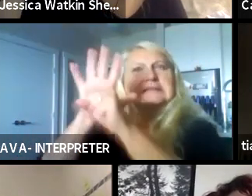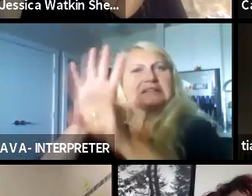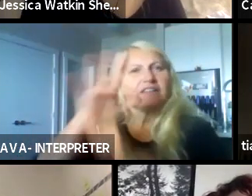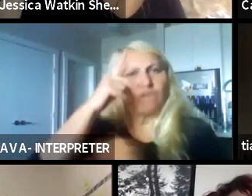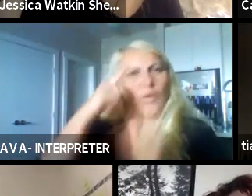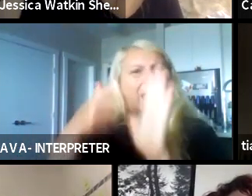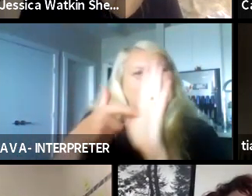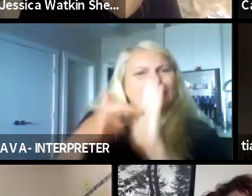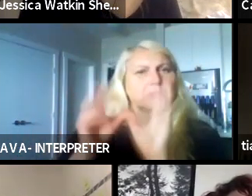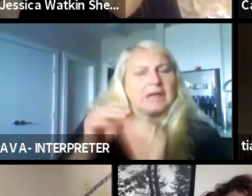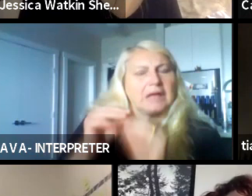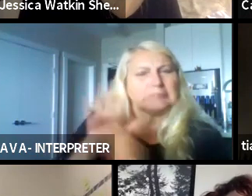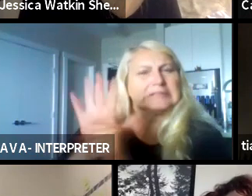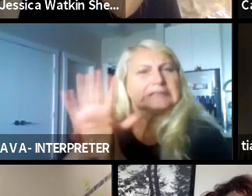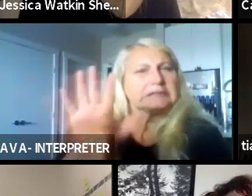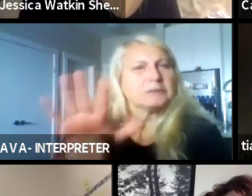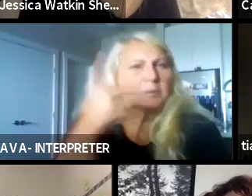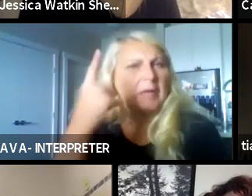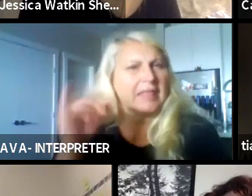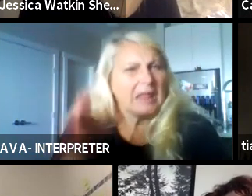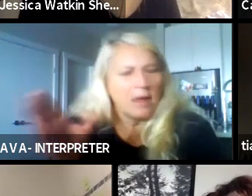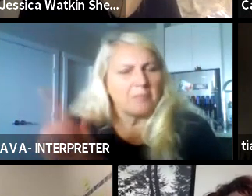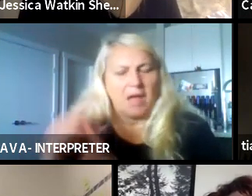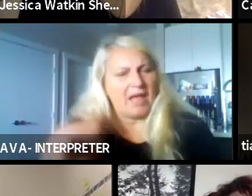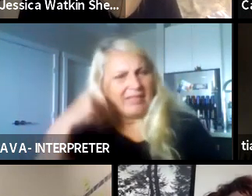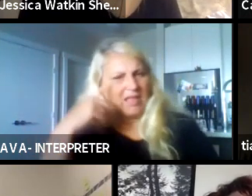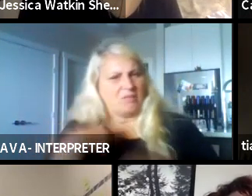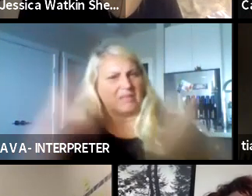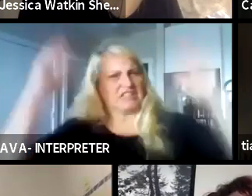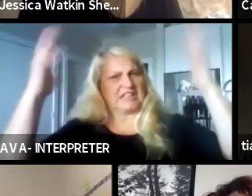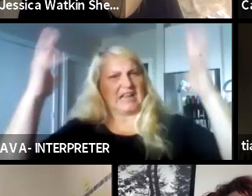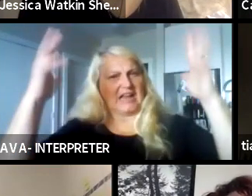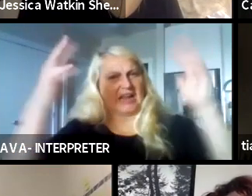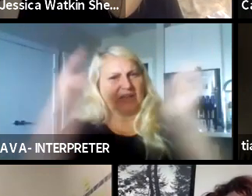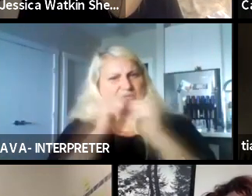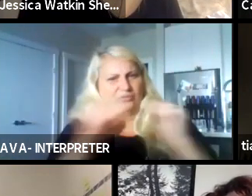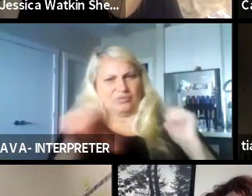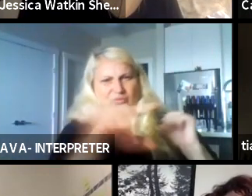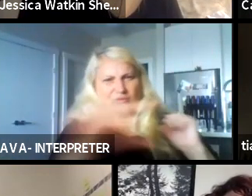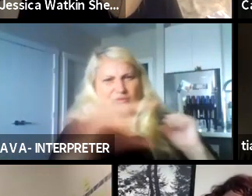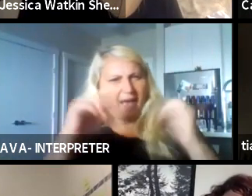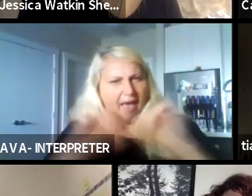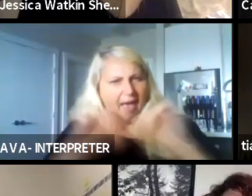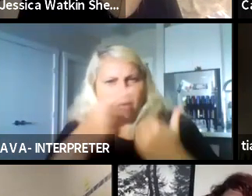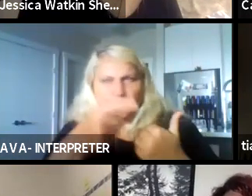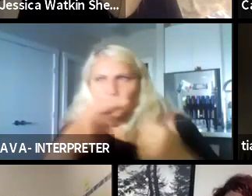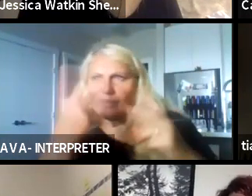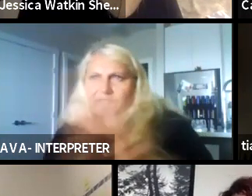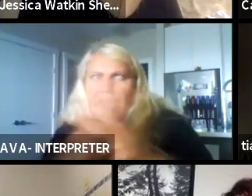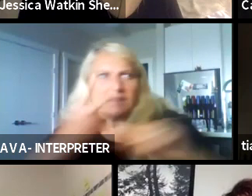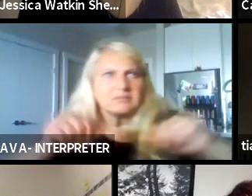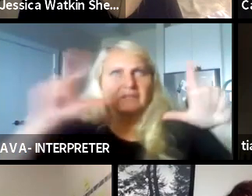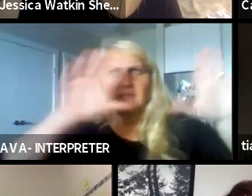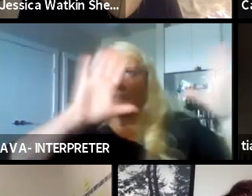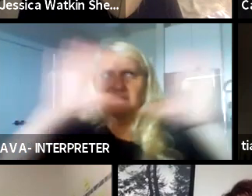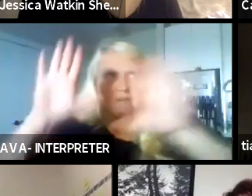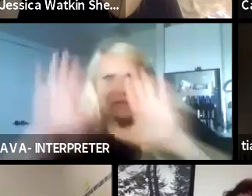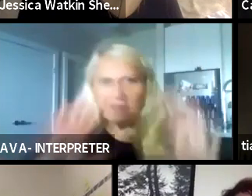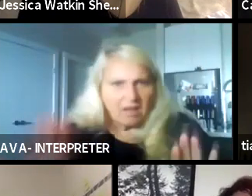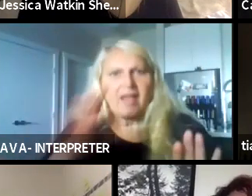of. So I just want to say just a shout out to the way you scheduled it as well. The fact that our meetings